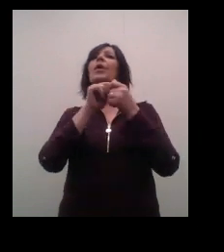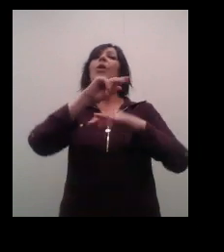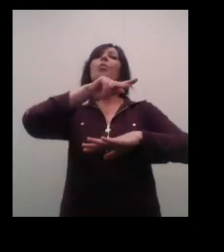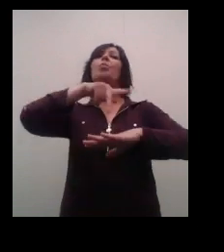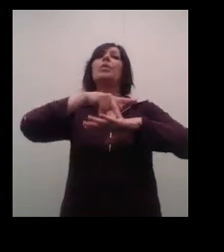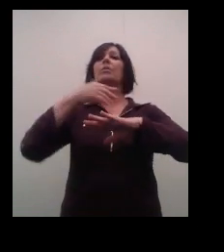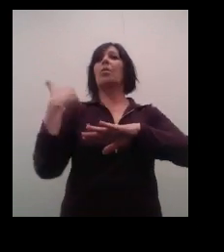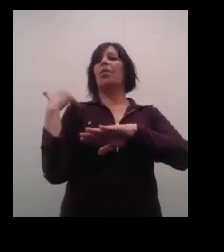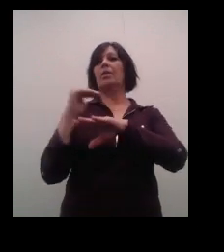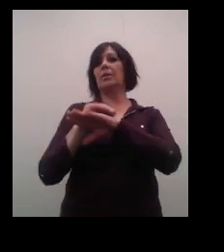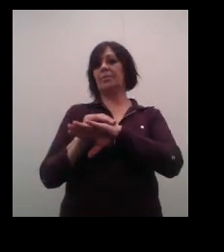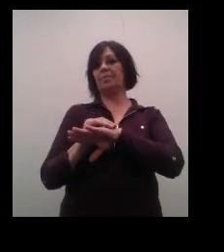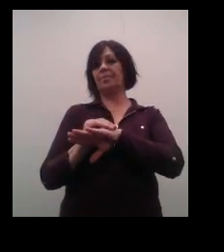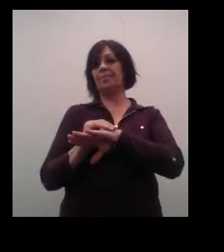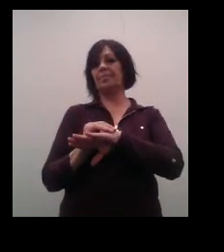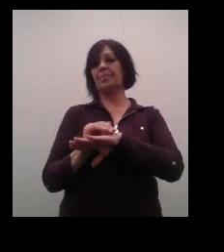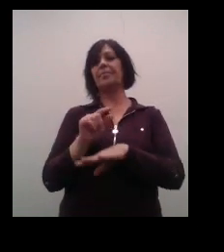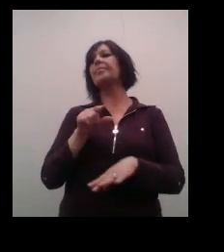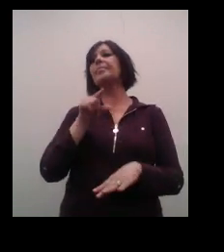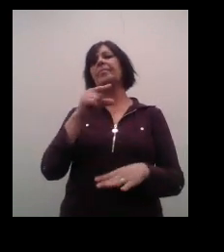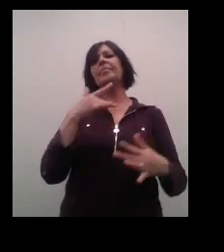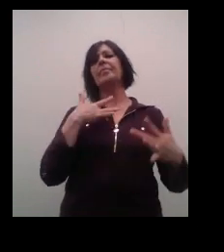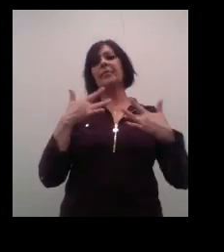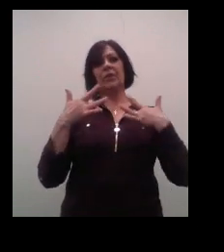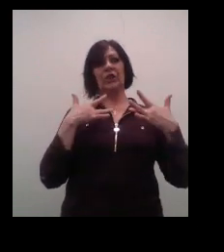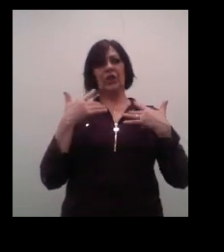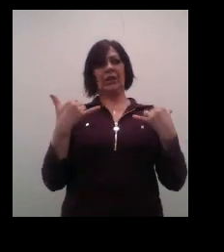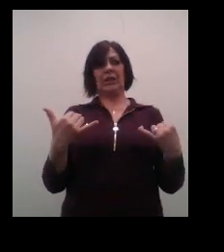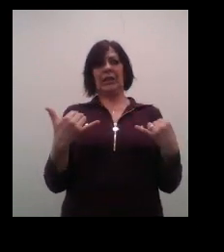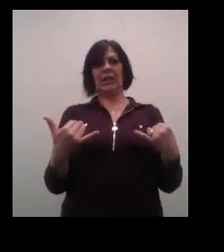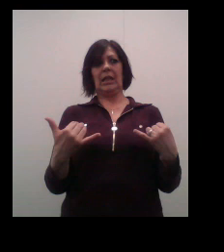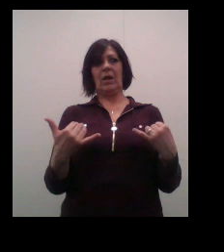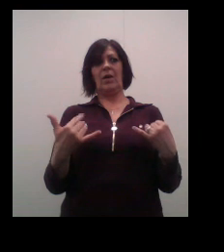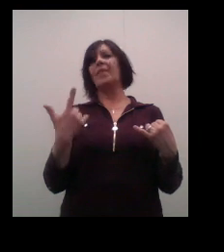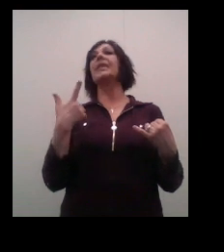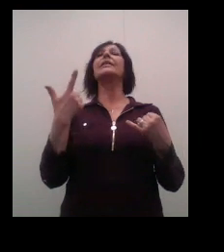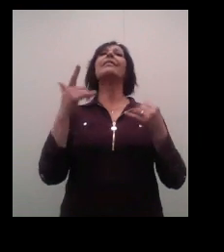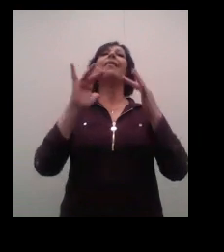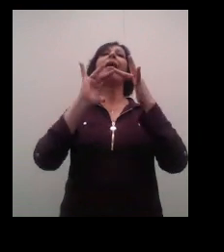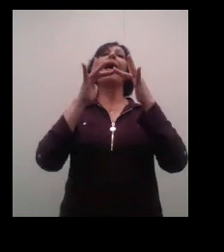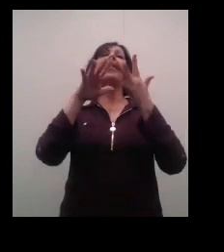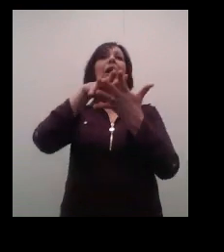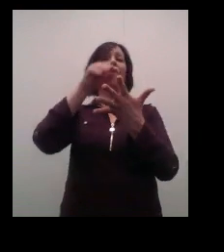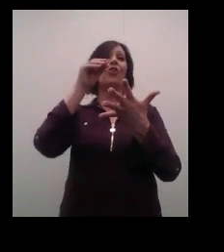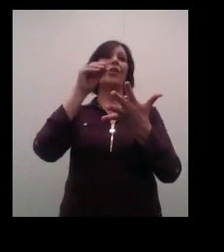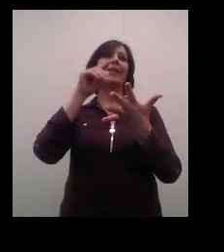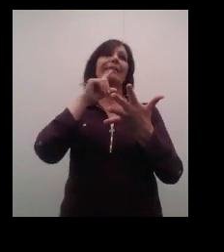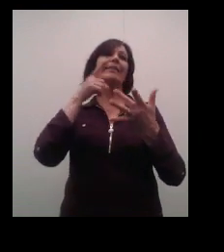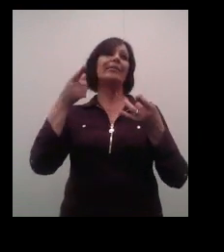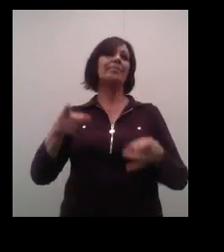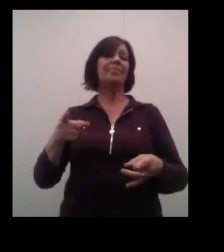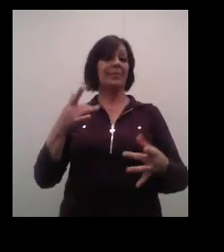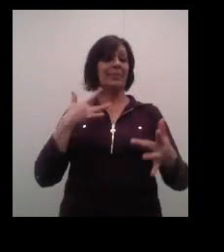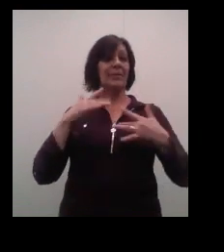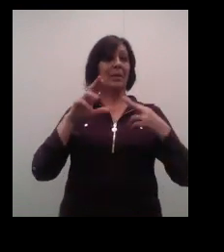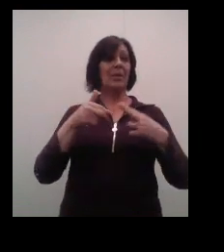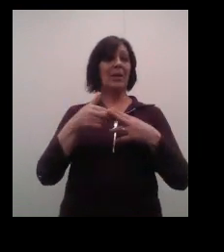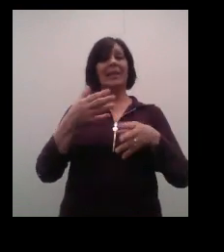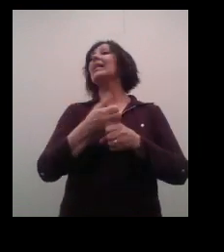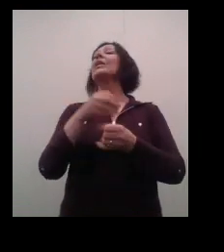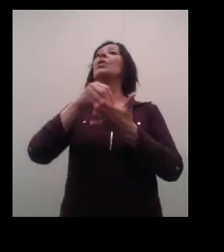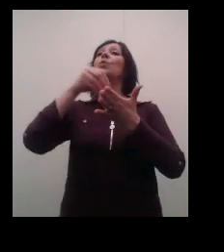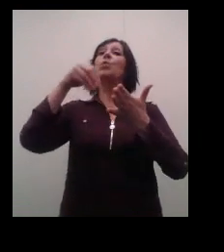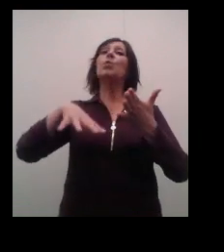principal last night who's concerned about, now that distance learning is a reality, concerned about getting the students